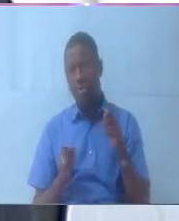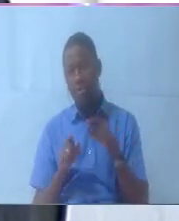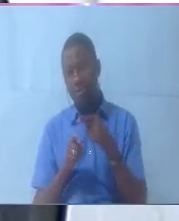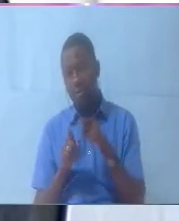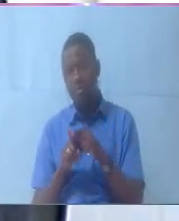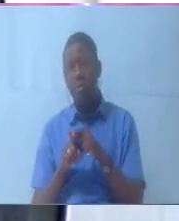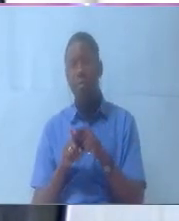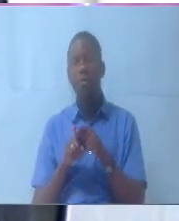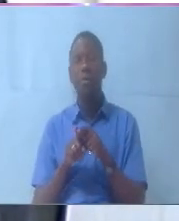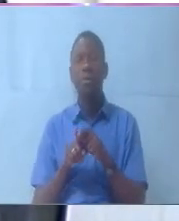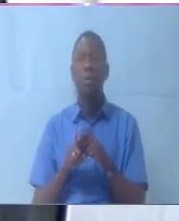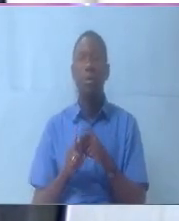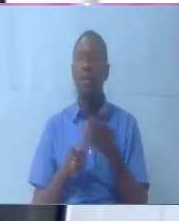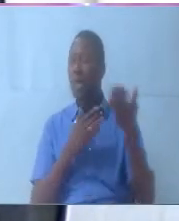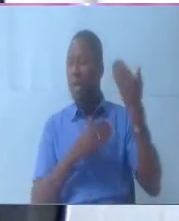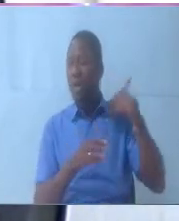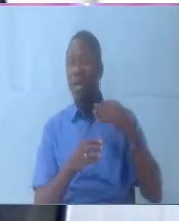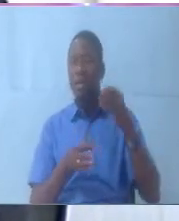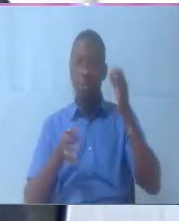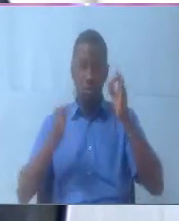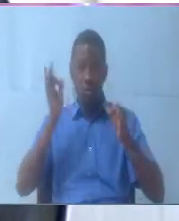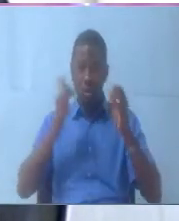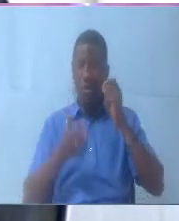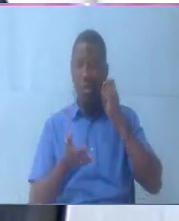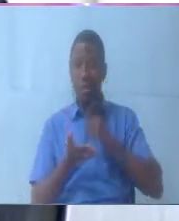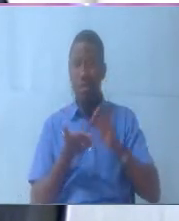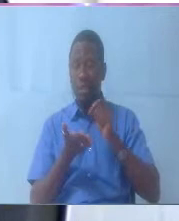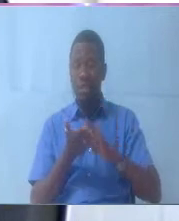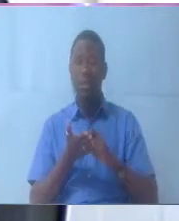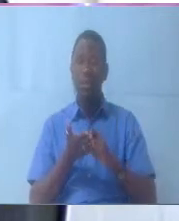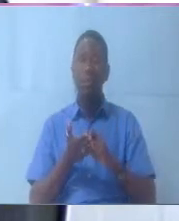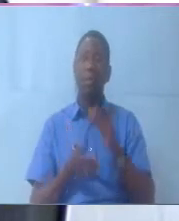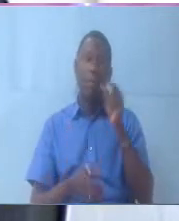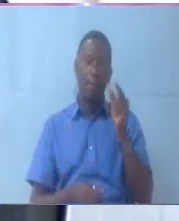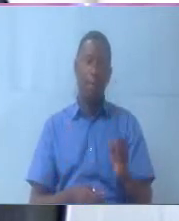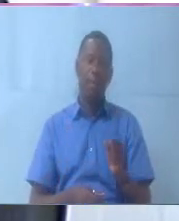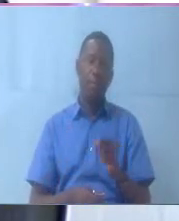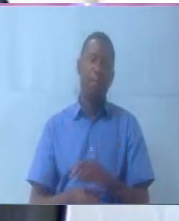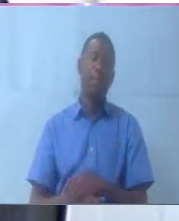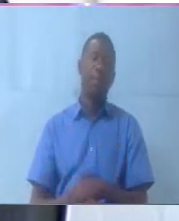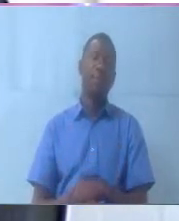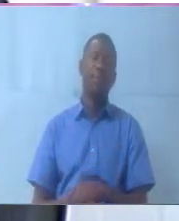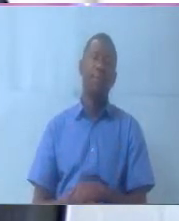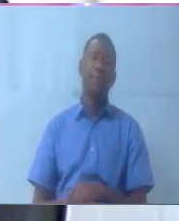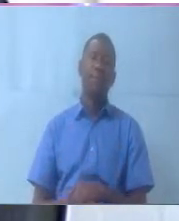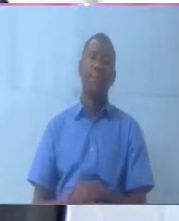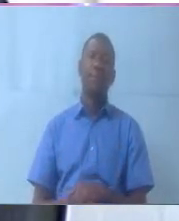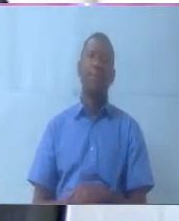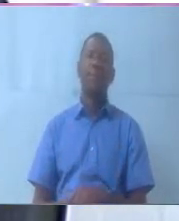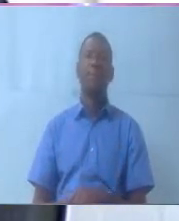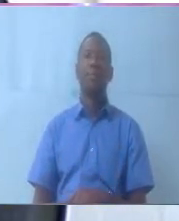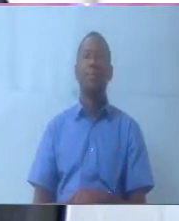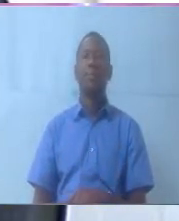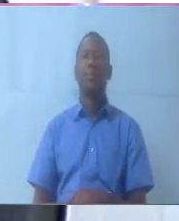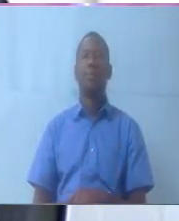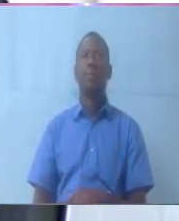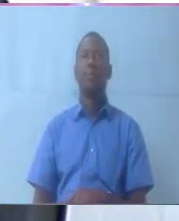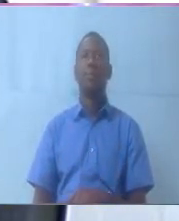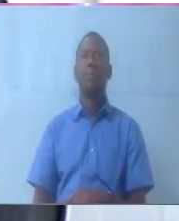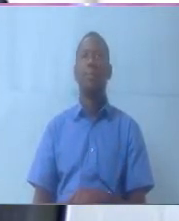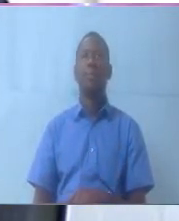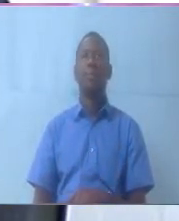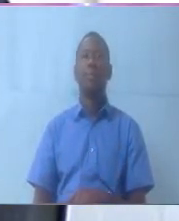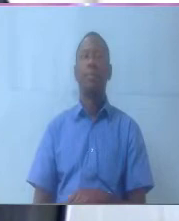former, you know, judicial secretary. Ako abina njela dunna bina animmo bina memmo kiti memmo kilako tinu kiti ndir